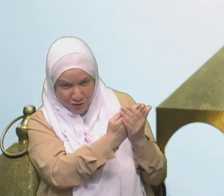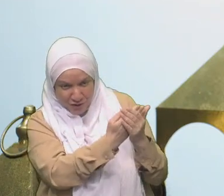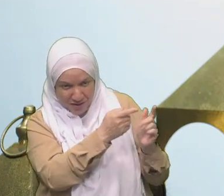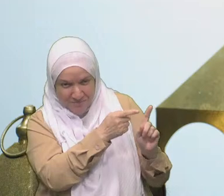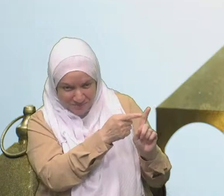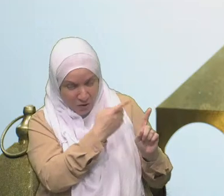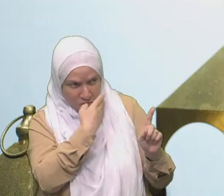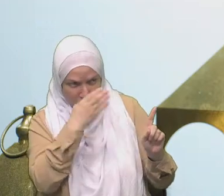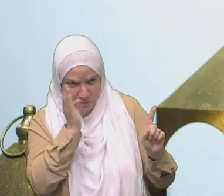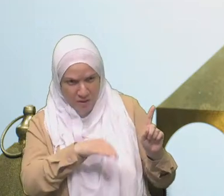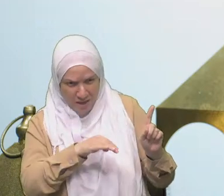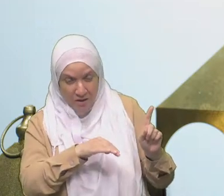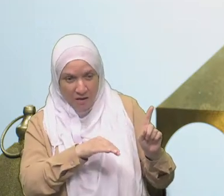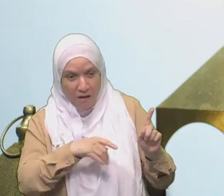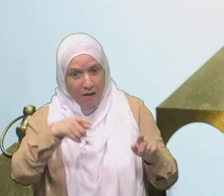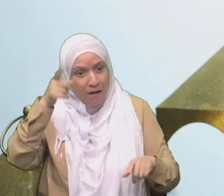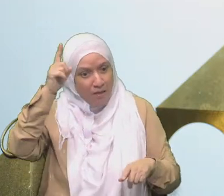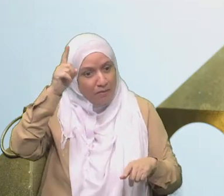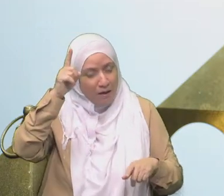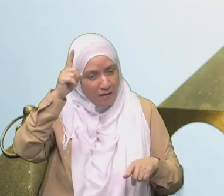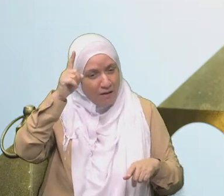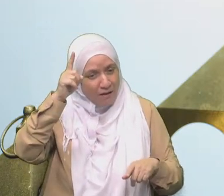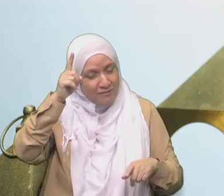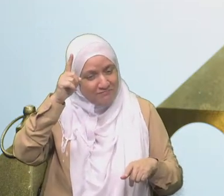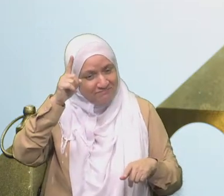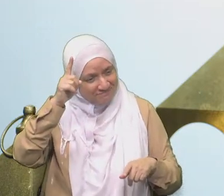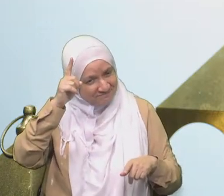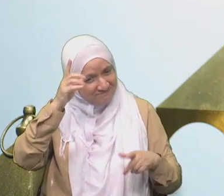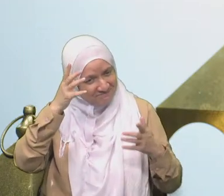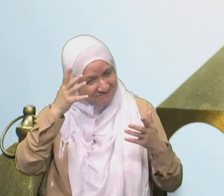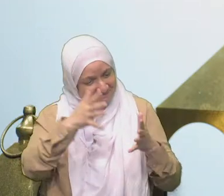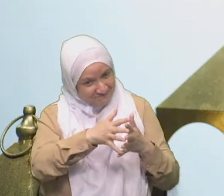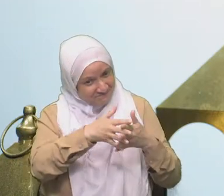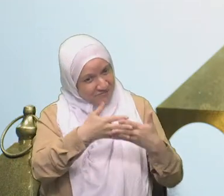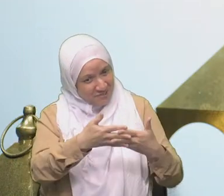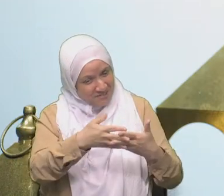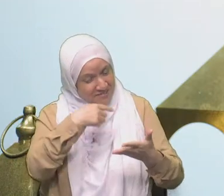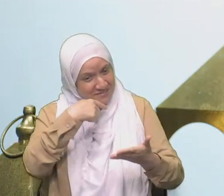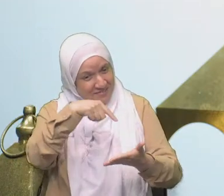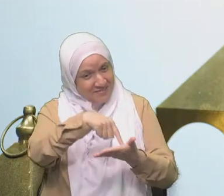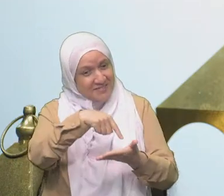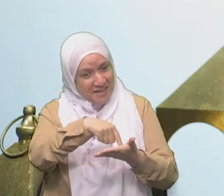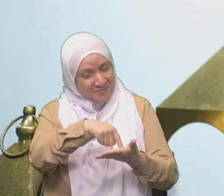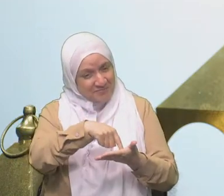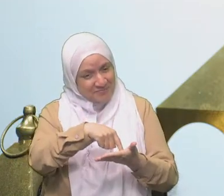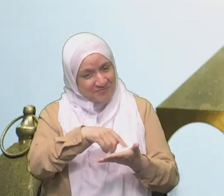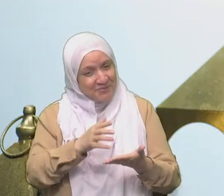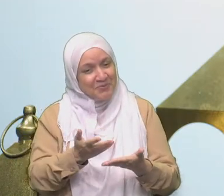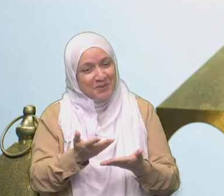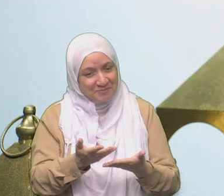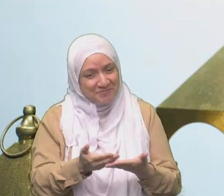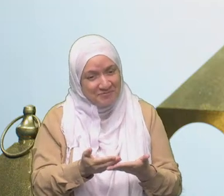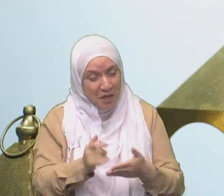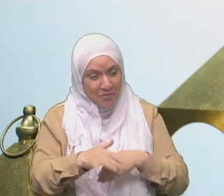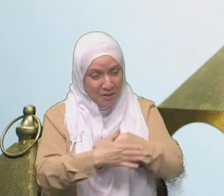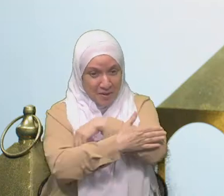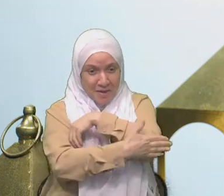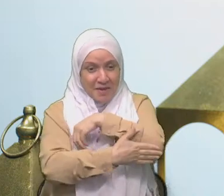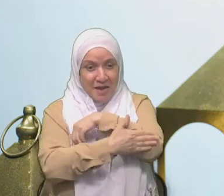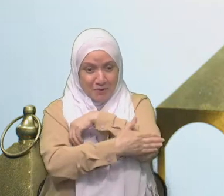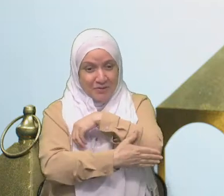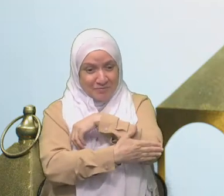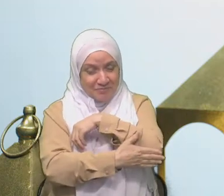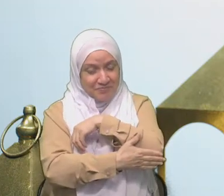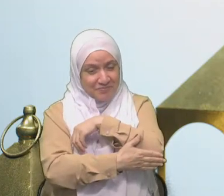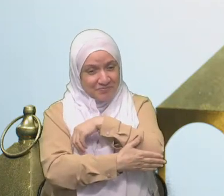He gives you the example of very unhappy and unfulfilled people. Mm. And who has taken a path away from Allah subhanahu wa ta'ala and found fulfillment in that? And so you